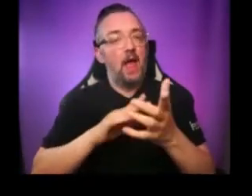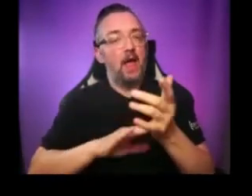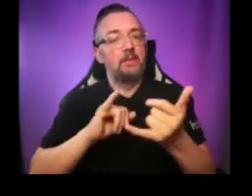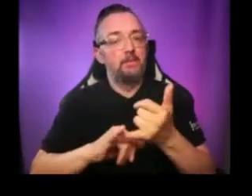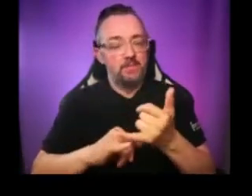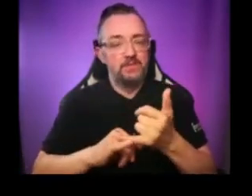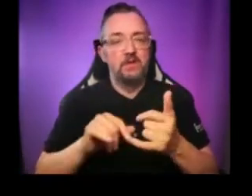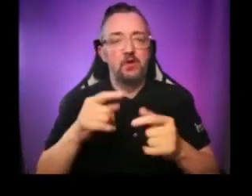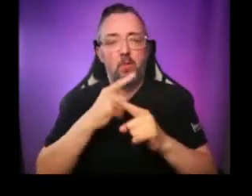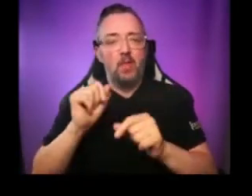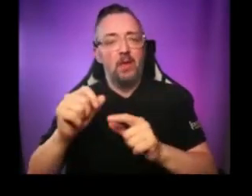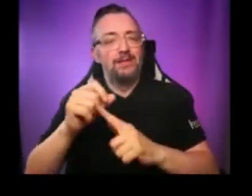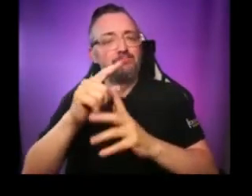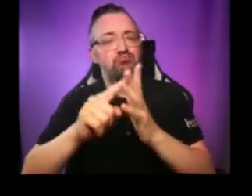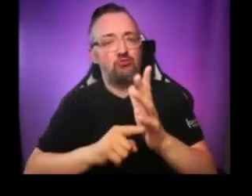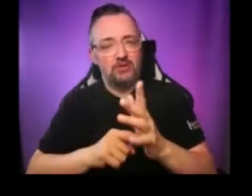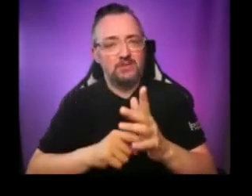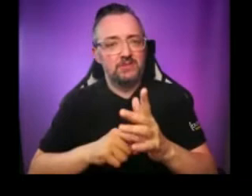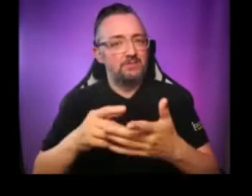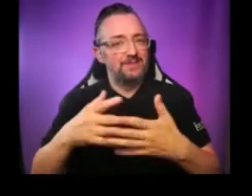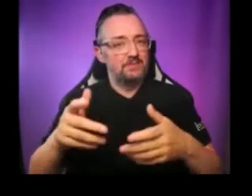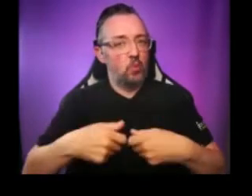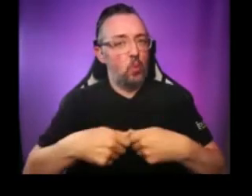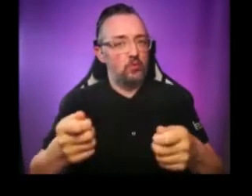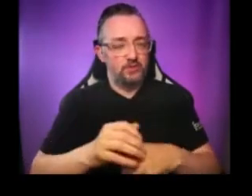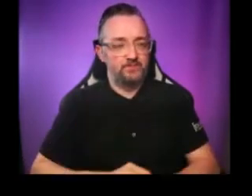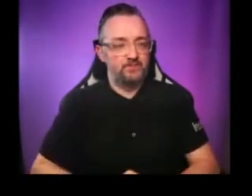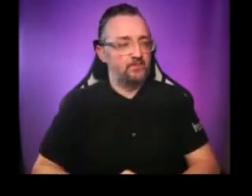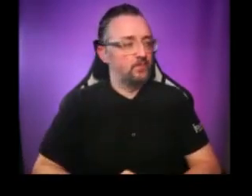that we've launched in the same time as well.